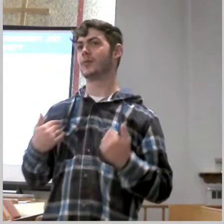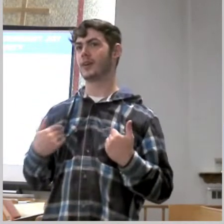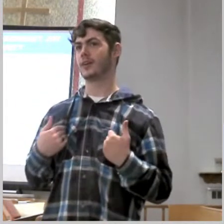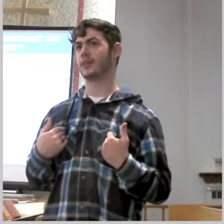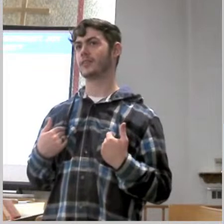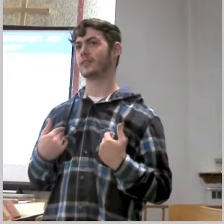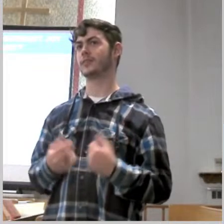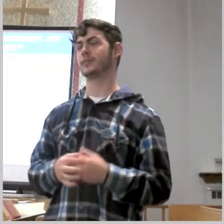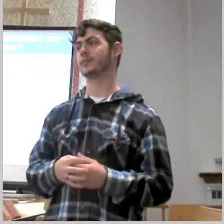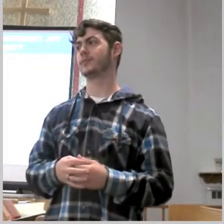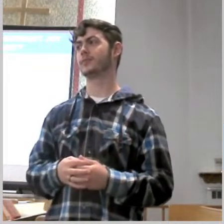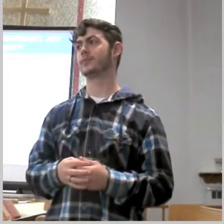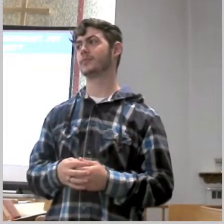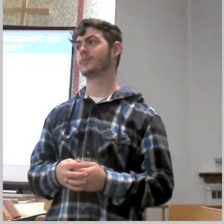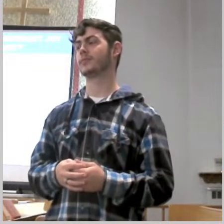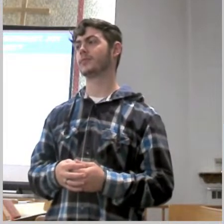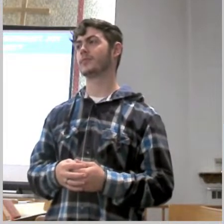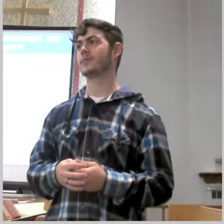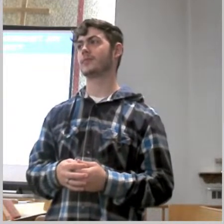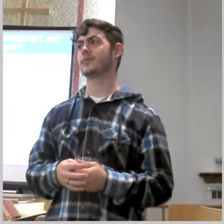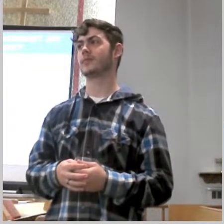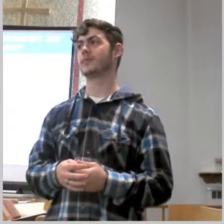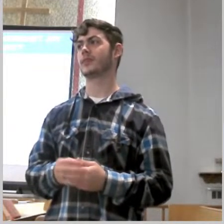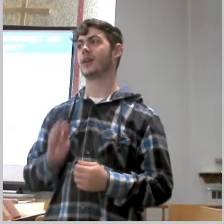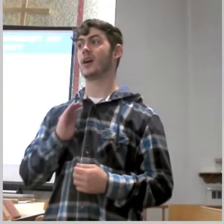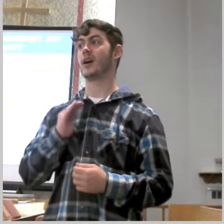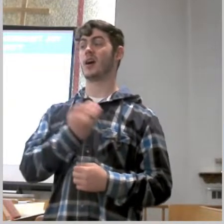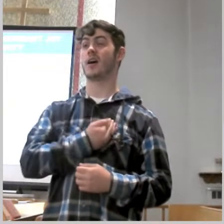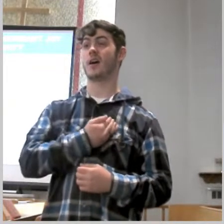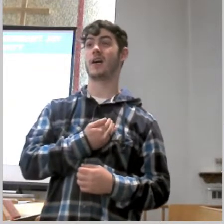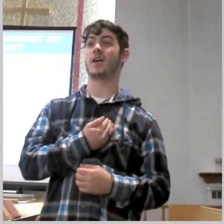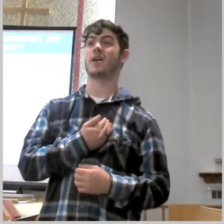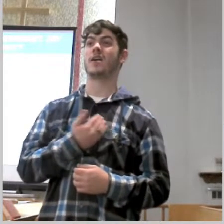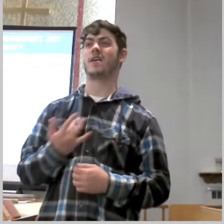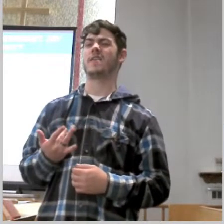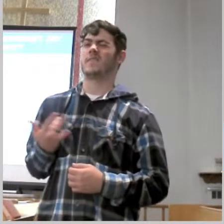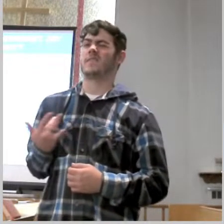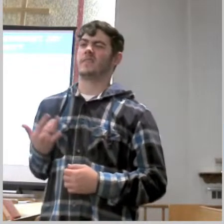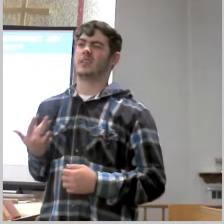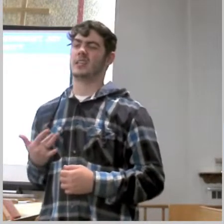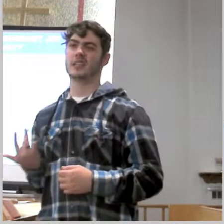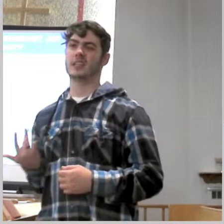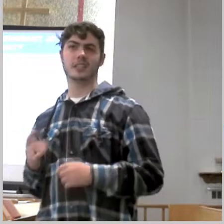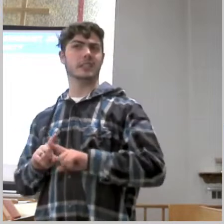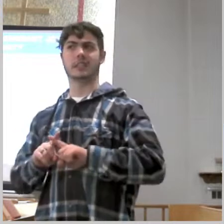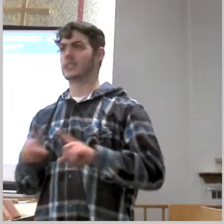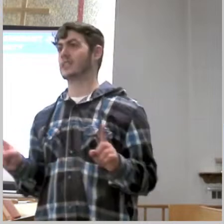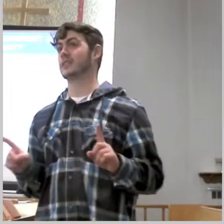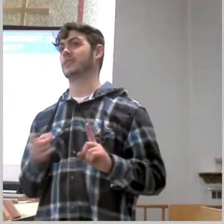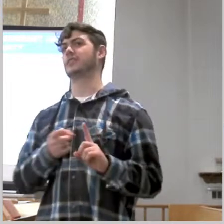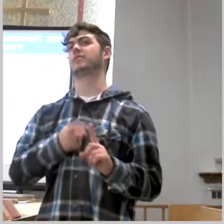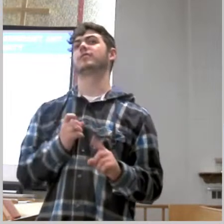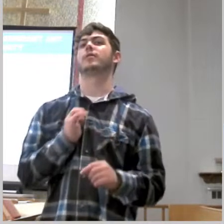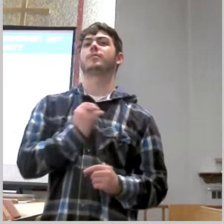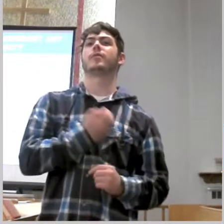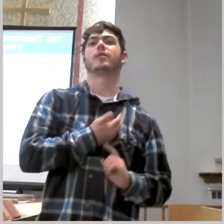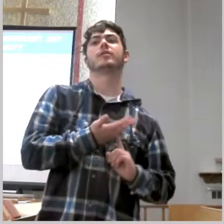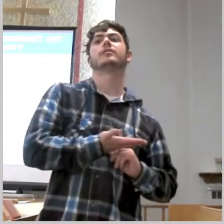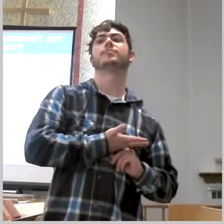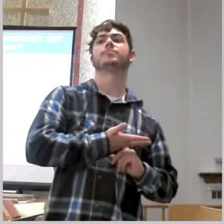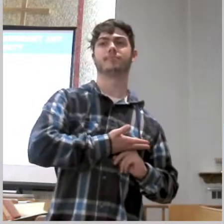these situations, our feeling are often juxtaposed with our conviction or with our